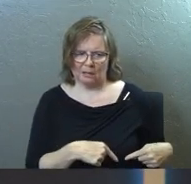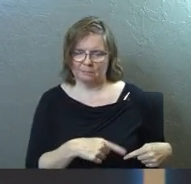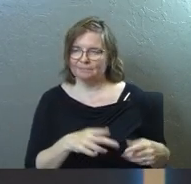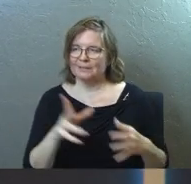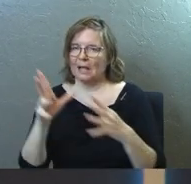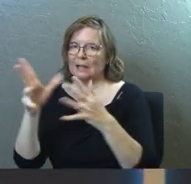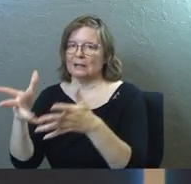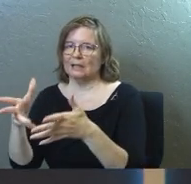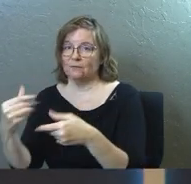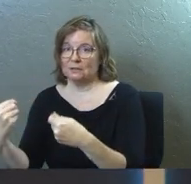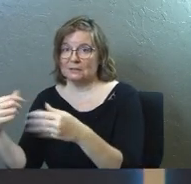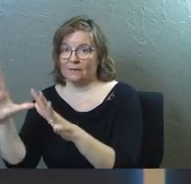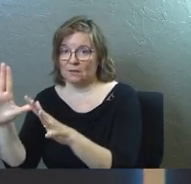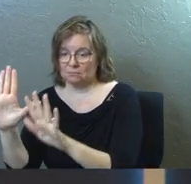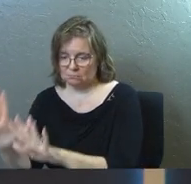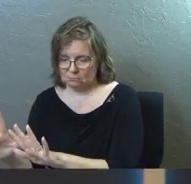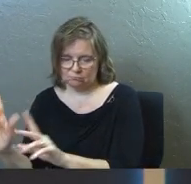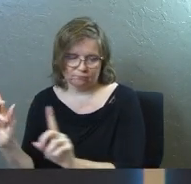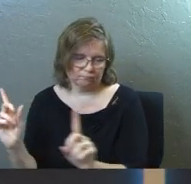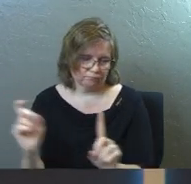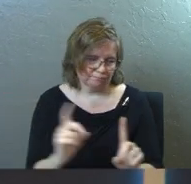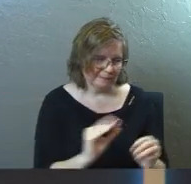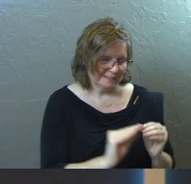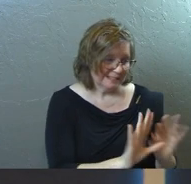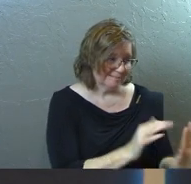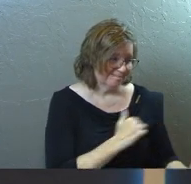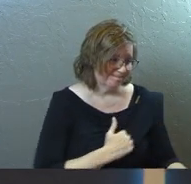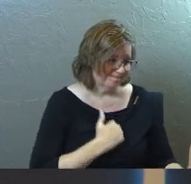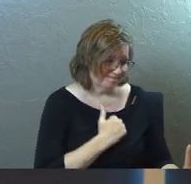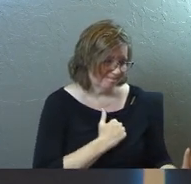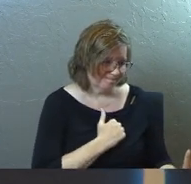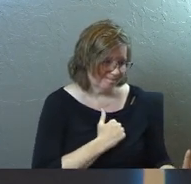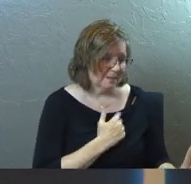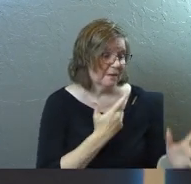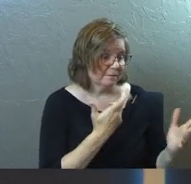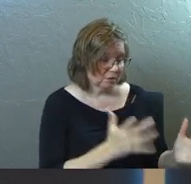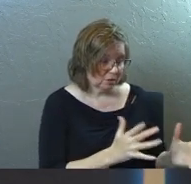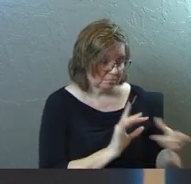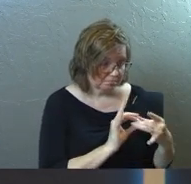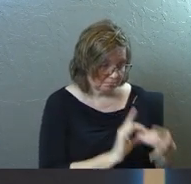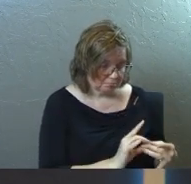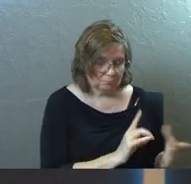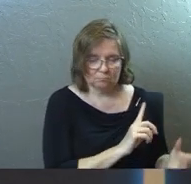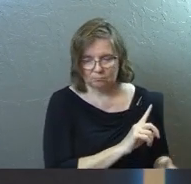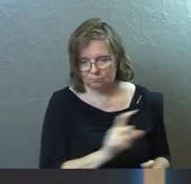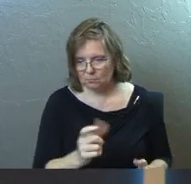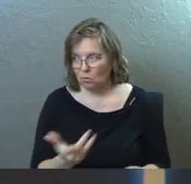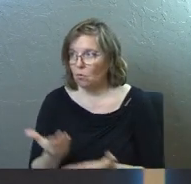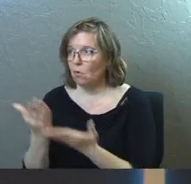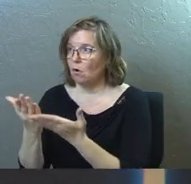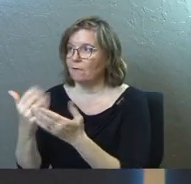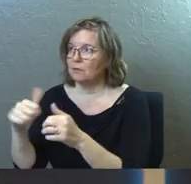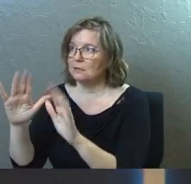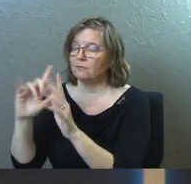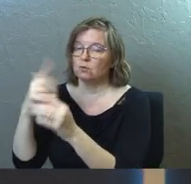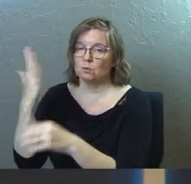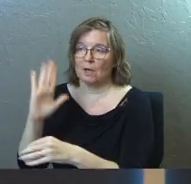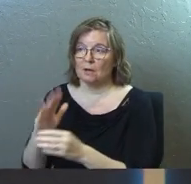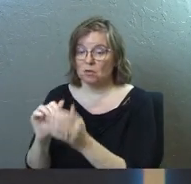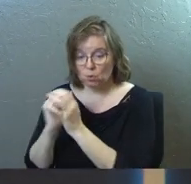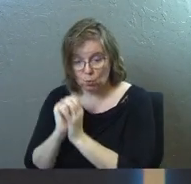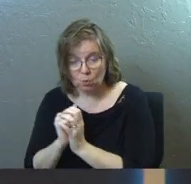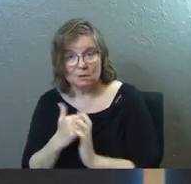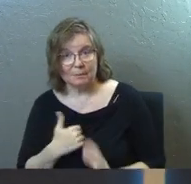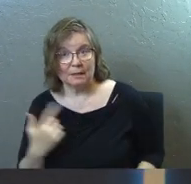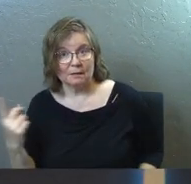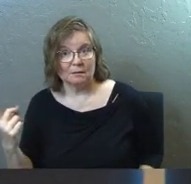there at the altar. Go and be reconciled to that person. Then come and offer your sacrifice to God. Amen. So he's like, hey, you're worshiping me, right?